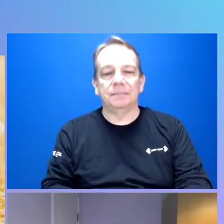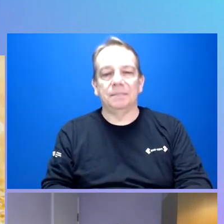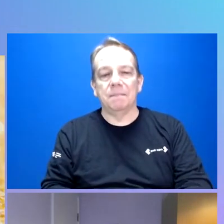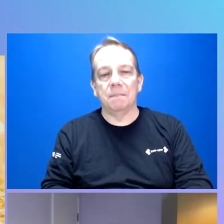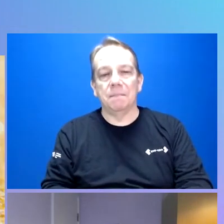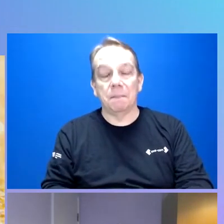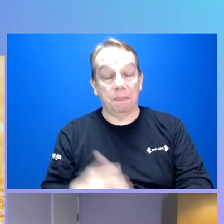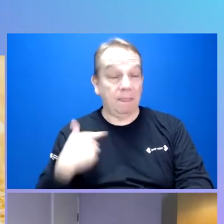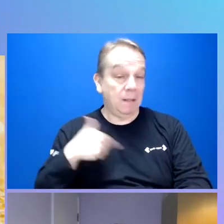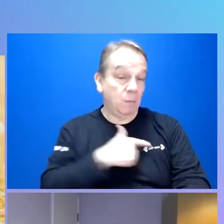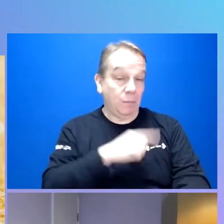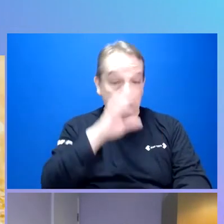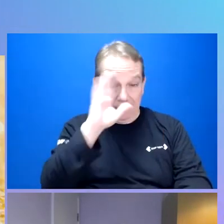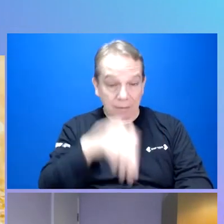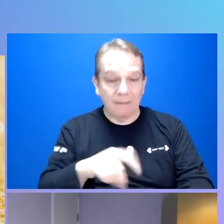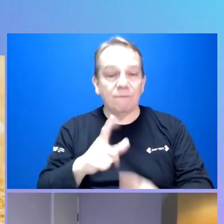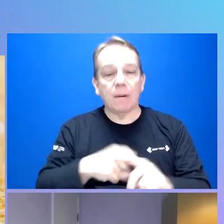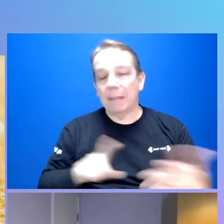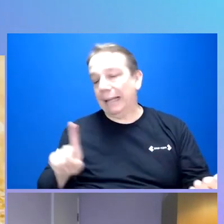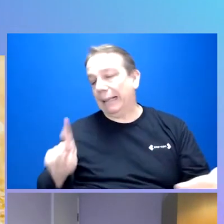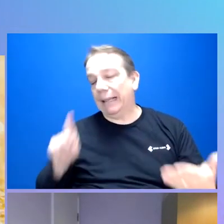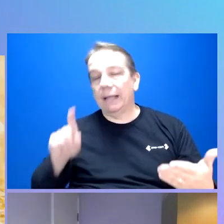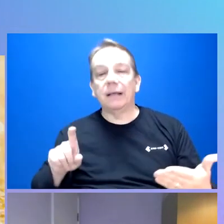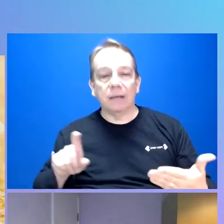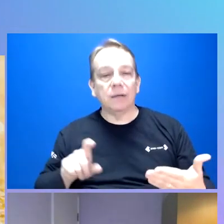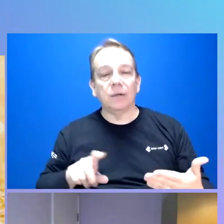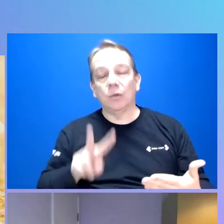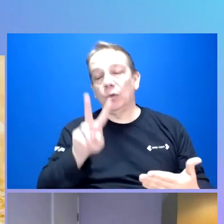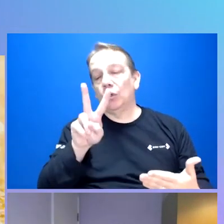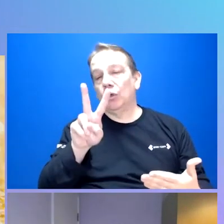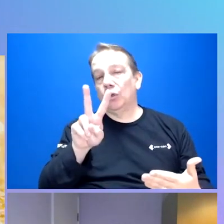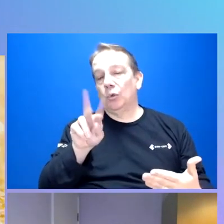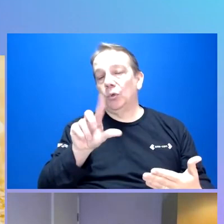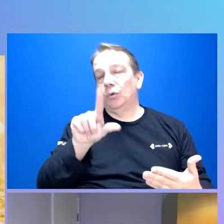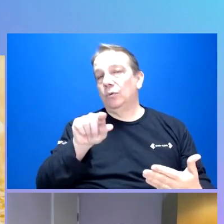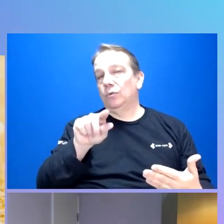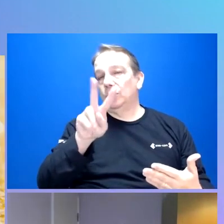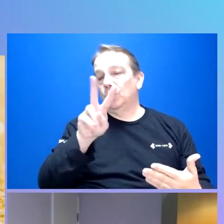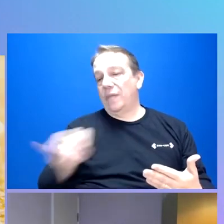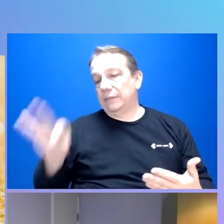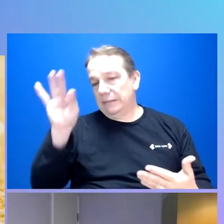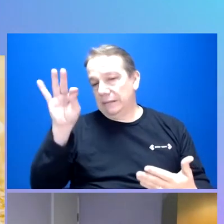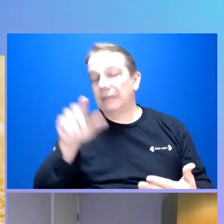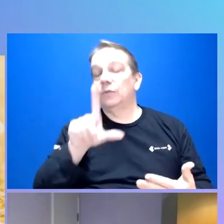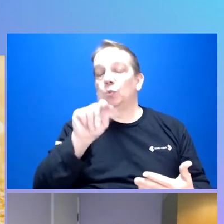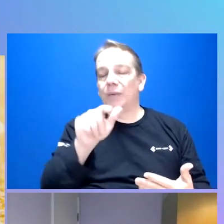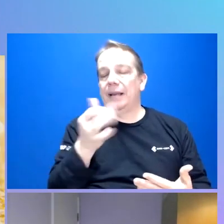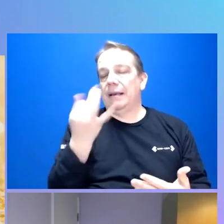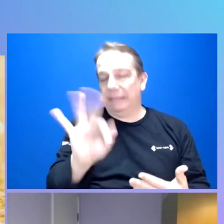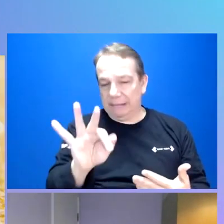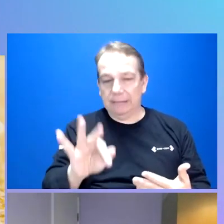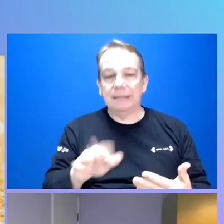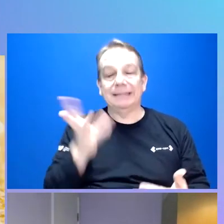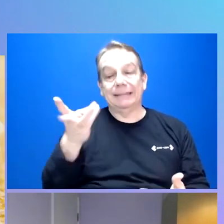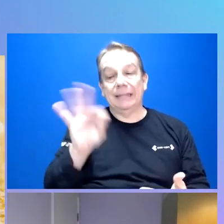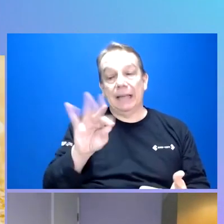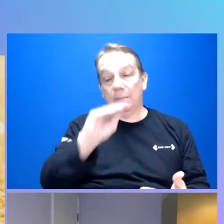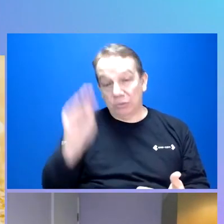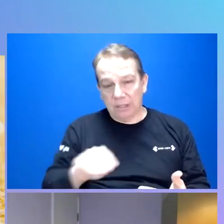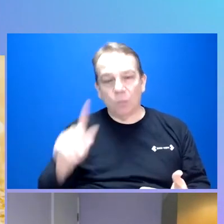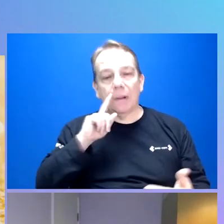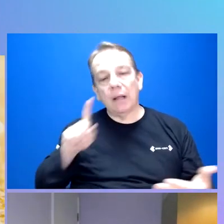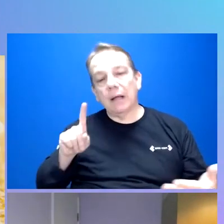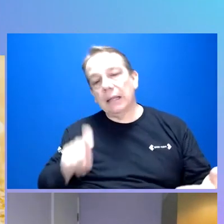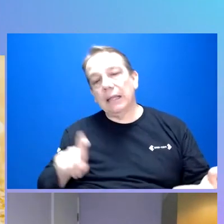Well, we know from the ClickAway Pound research from 2019 that 69% of disabled people will click away